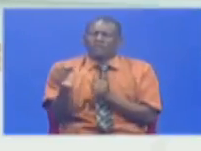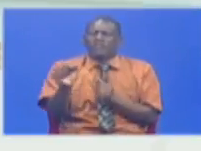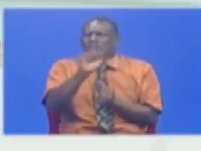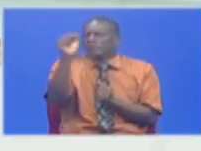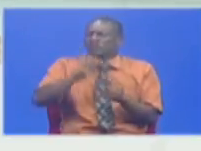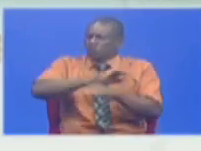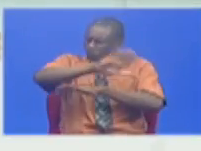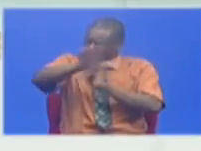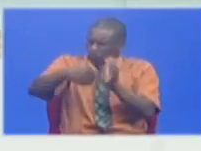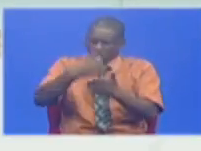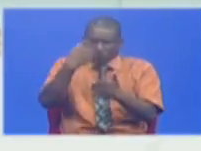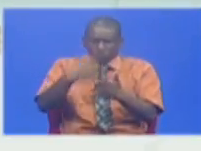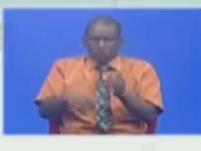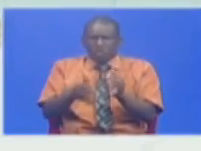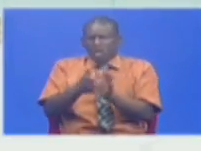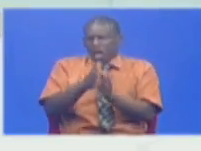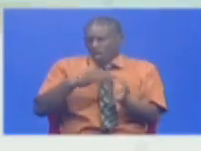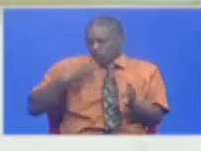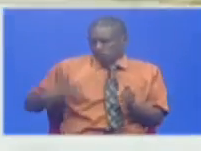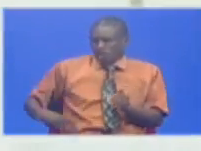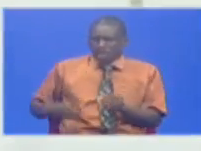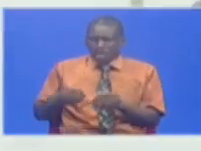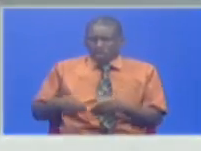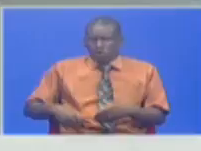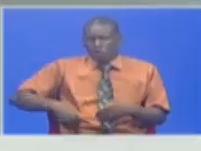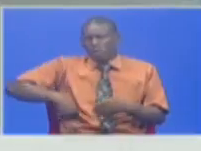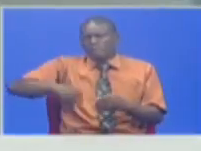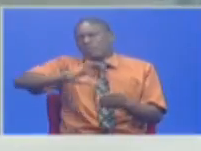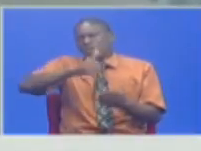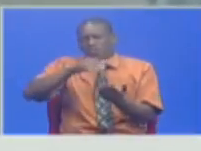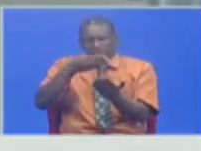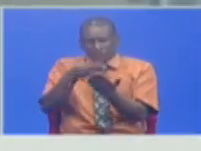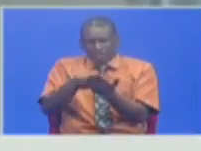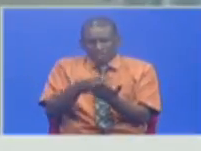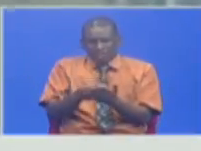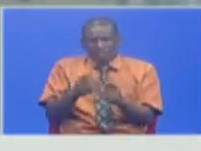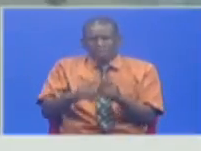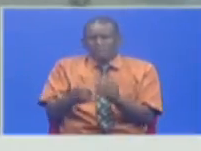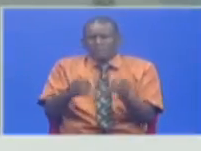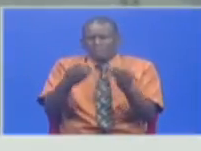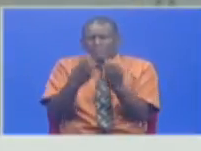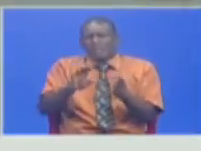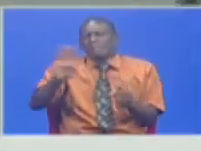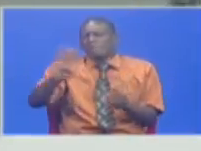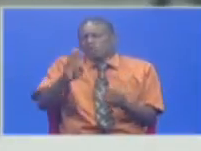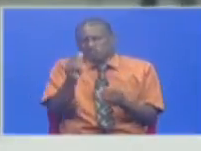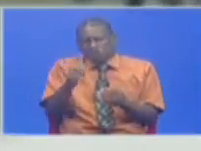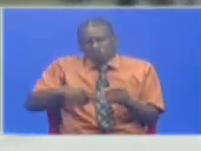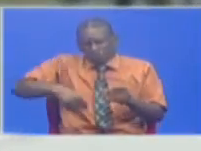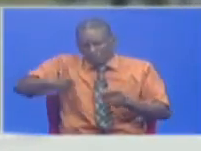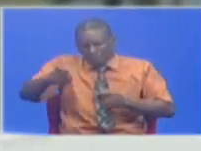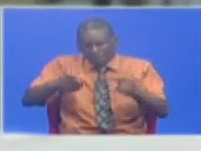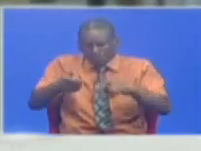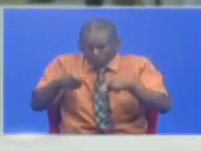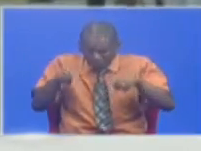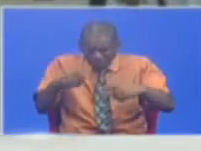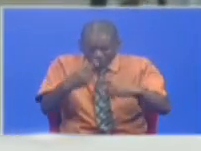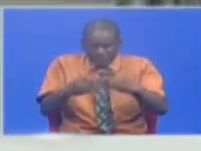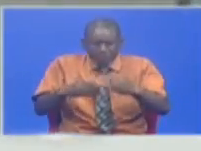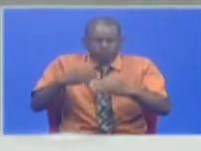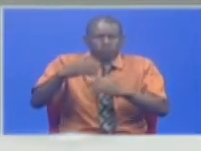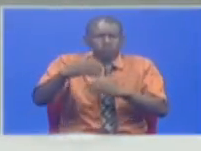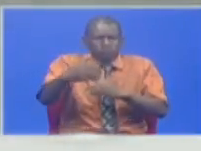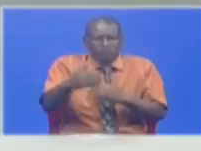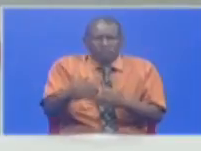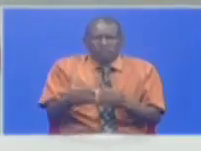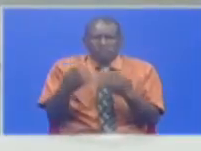cost, with China providing the bulk of the financing. But with the tens of billions of shillings due for repayment from this year going forward, the